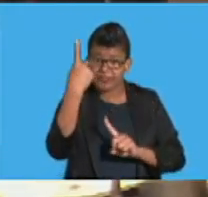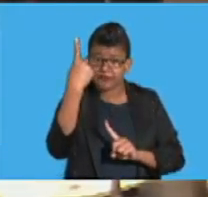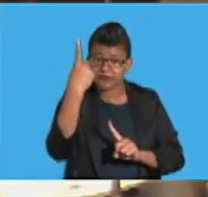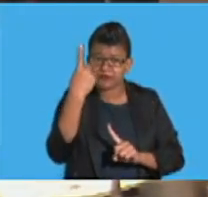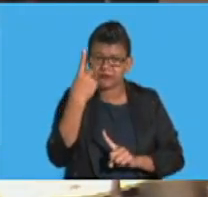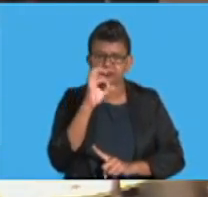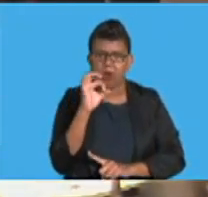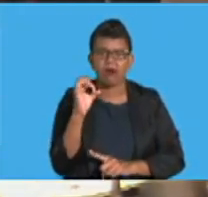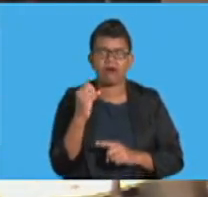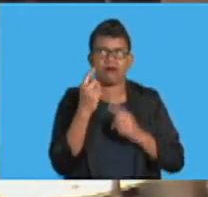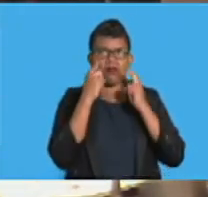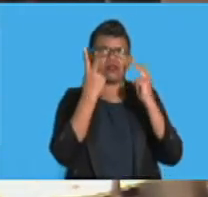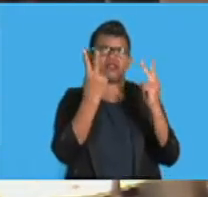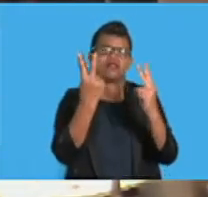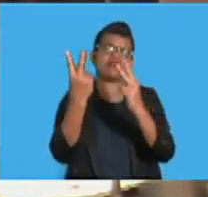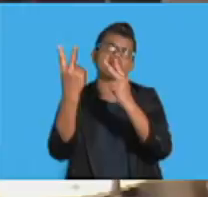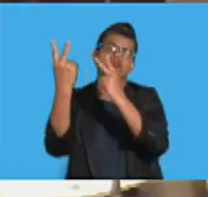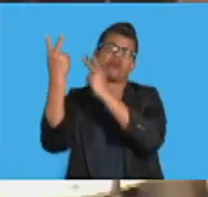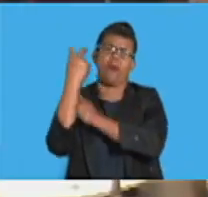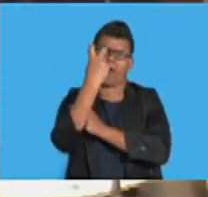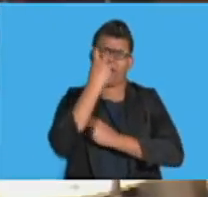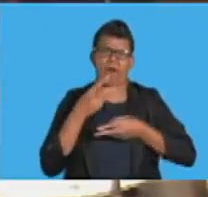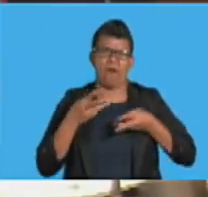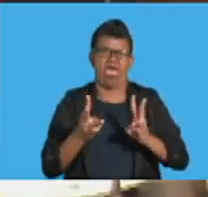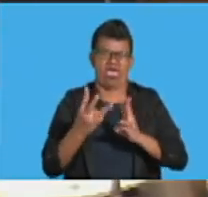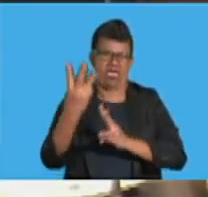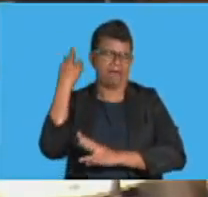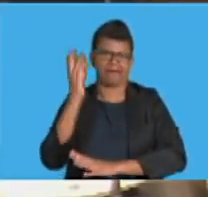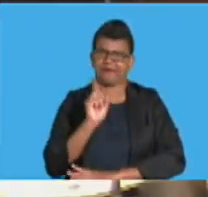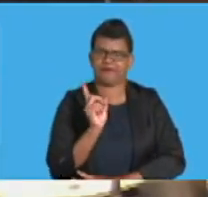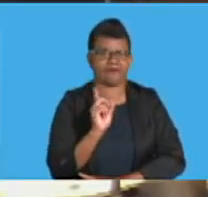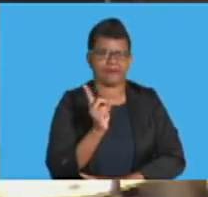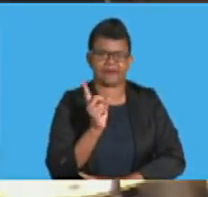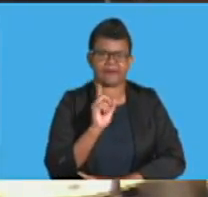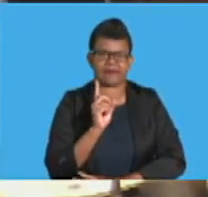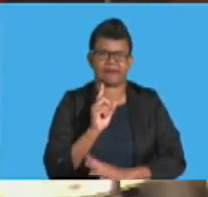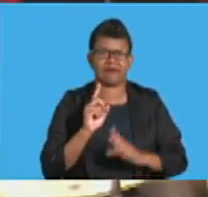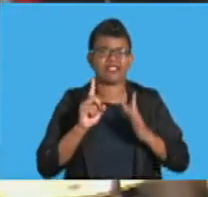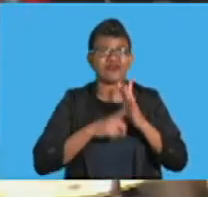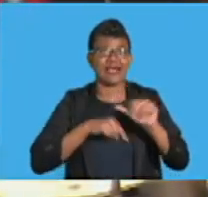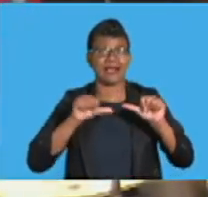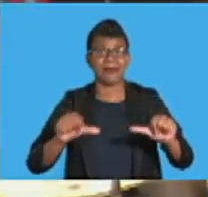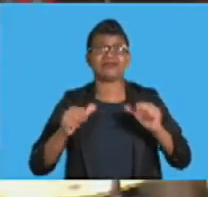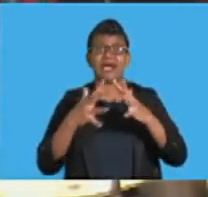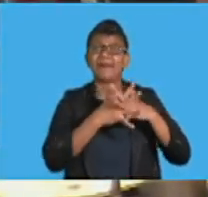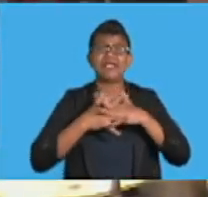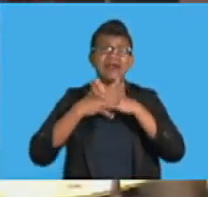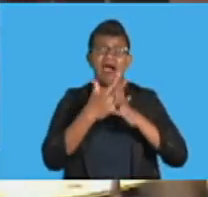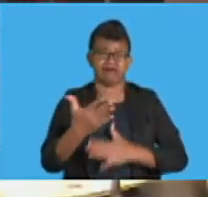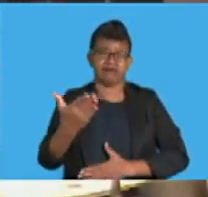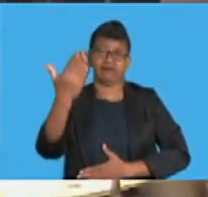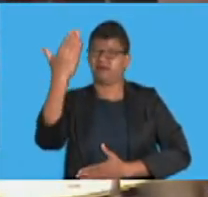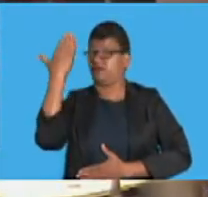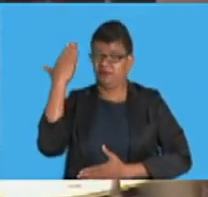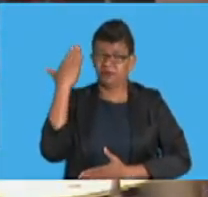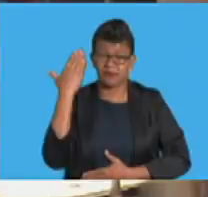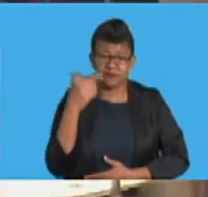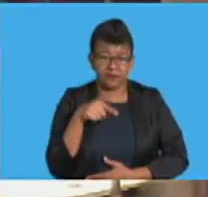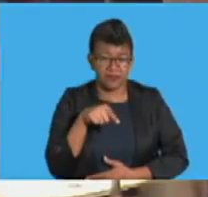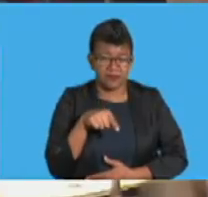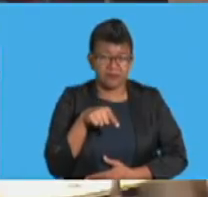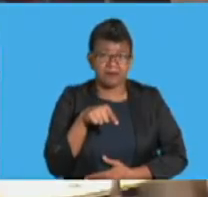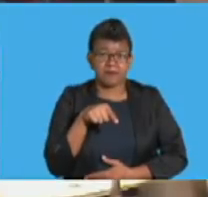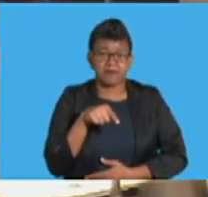our past failures. And in the memorable words of J.F. Kennedy, allow me to quote, Madam Speaker, We are not here to curse the darkness,